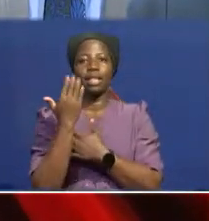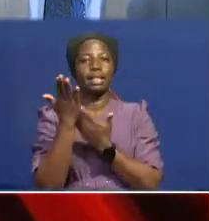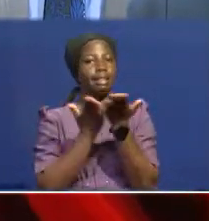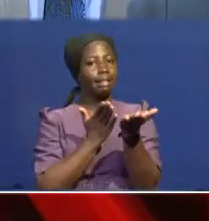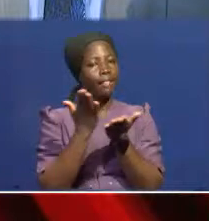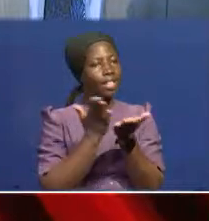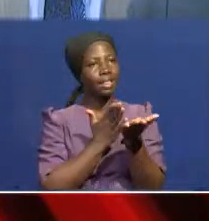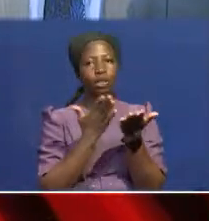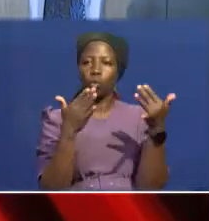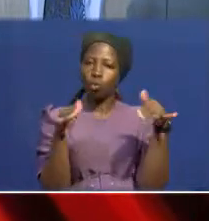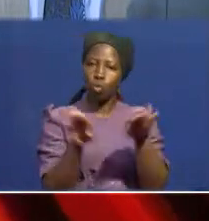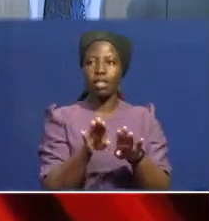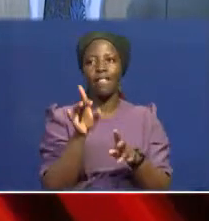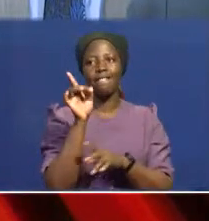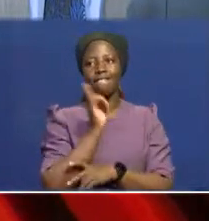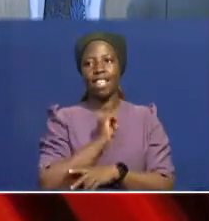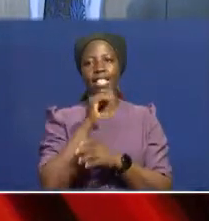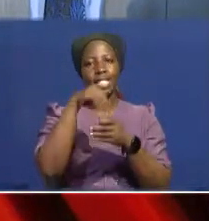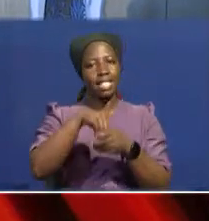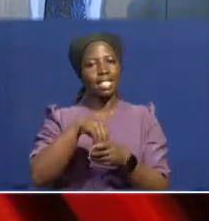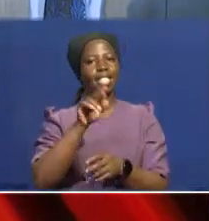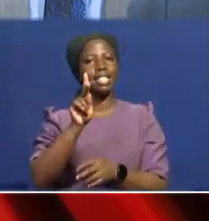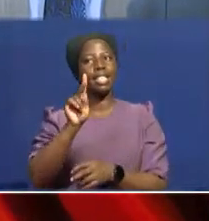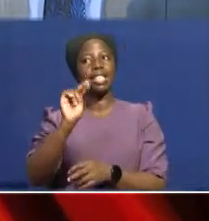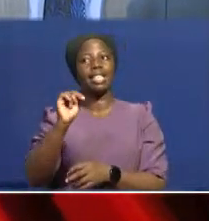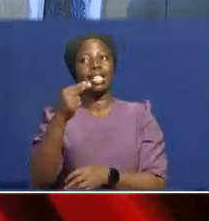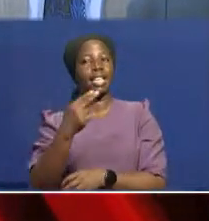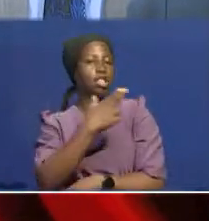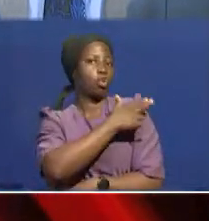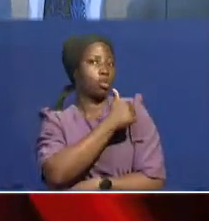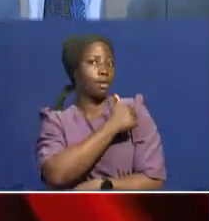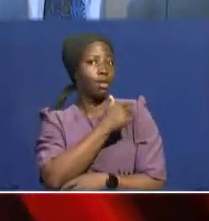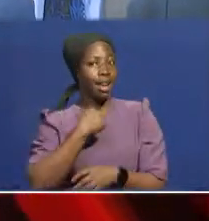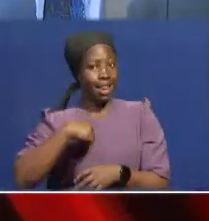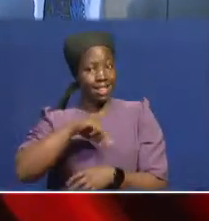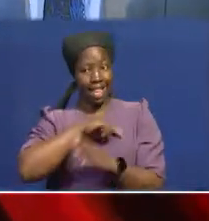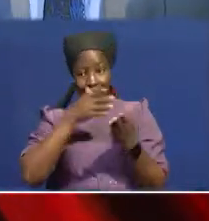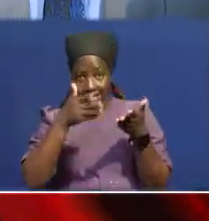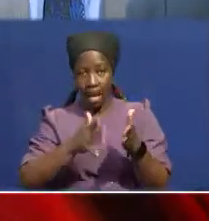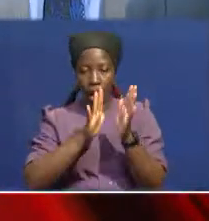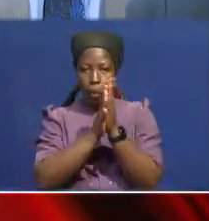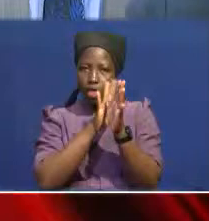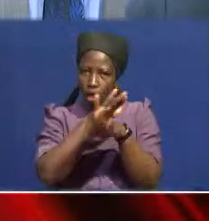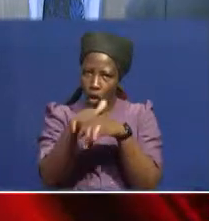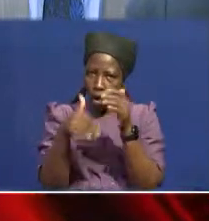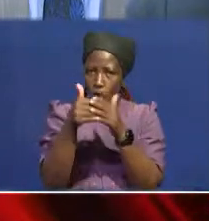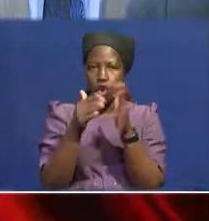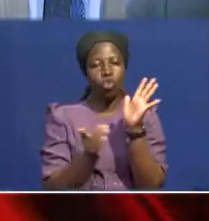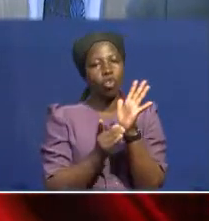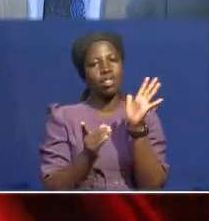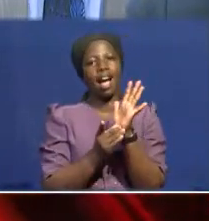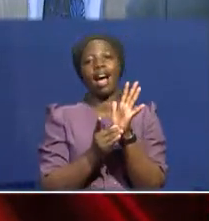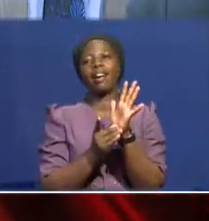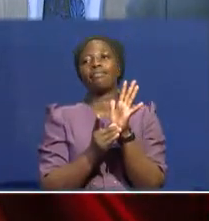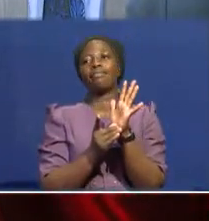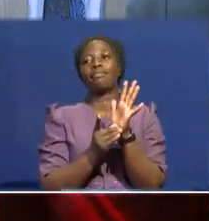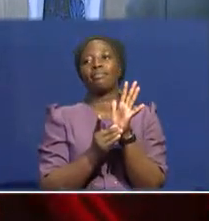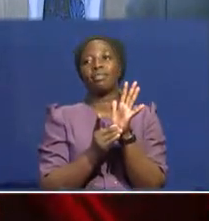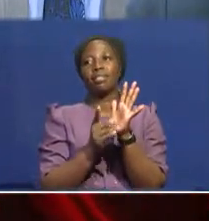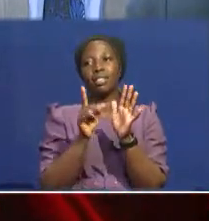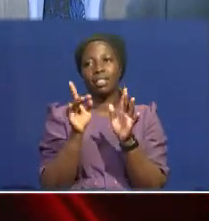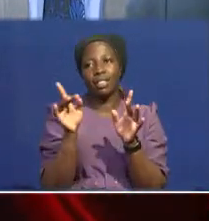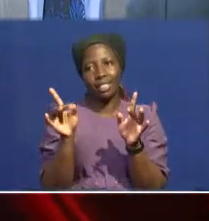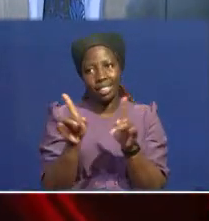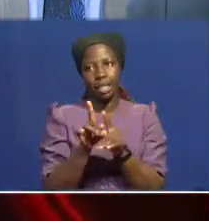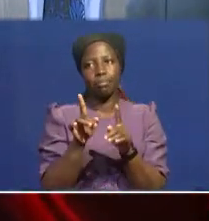services and the emergency services that are being done at Kenyatta National Hospital. And we are here with all the doctors at KUTTRH to also close the